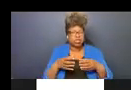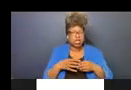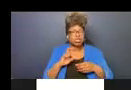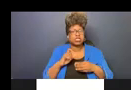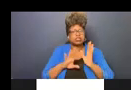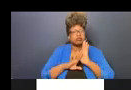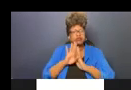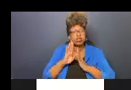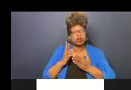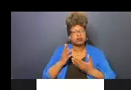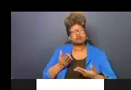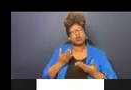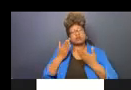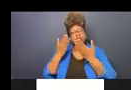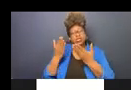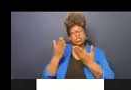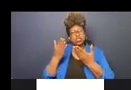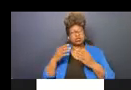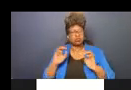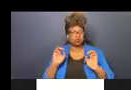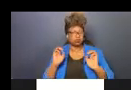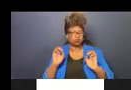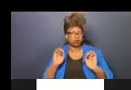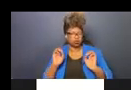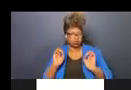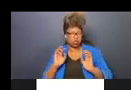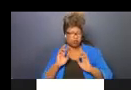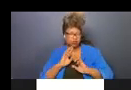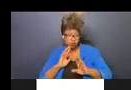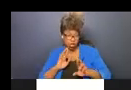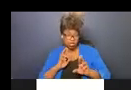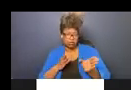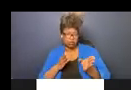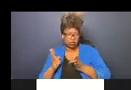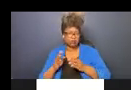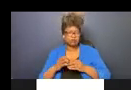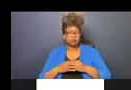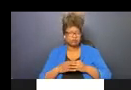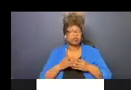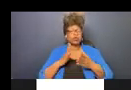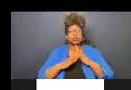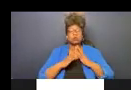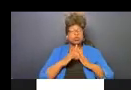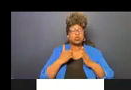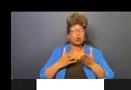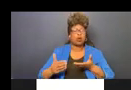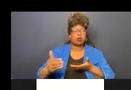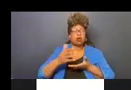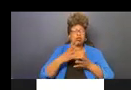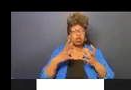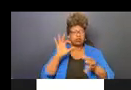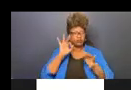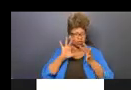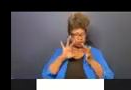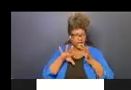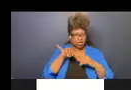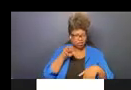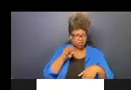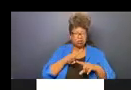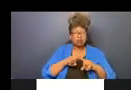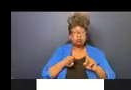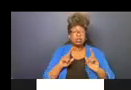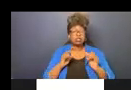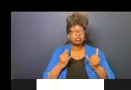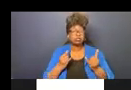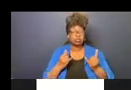recommendations related to emergency response and preparedness. And we've gathered a lot of feedback from the community about that, but we're beginning